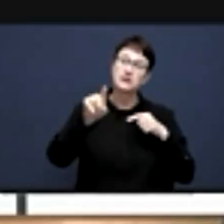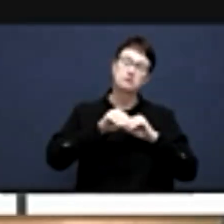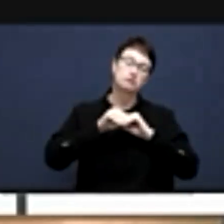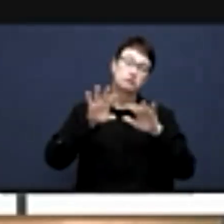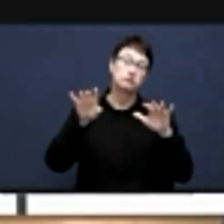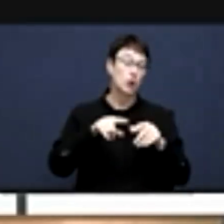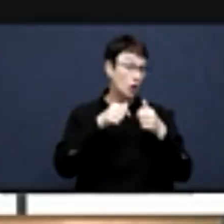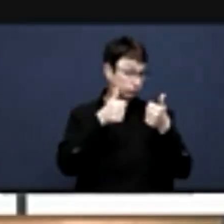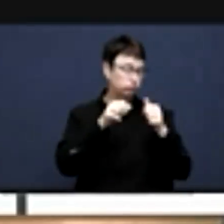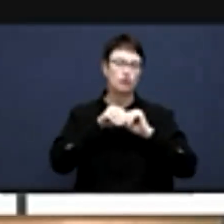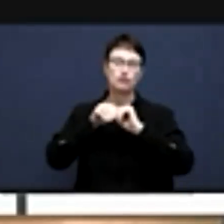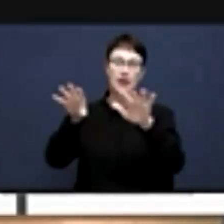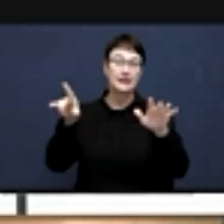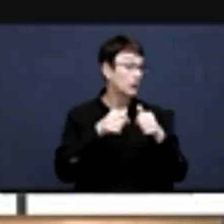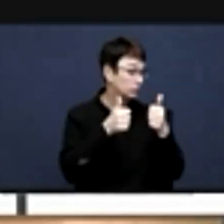steady pattern.